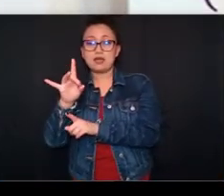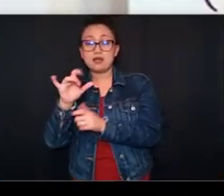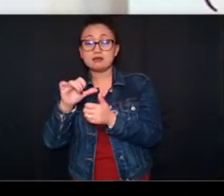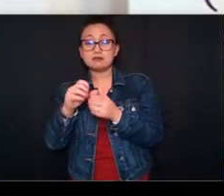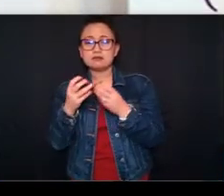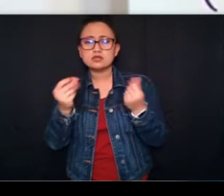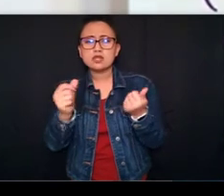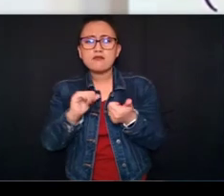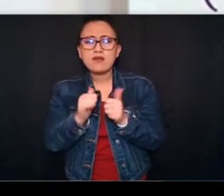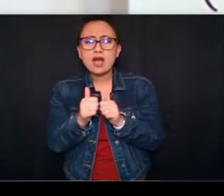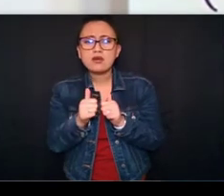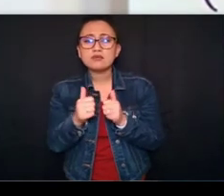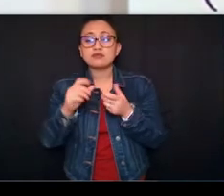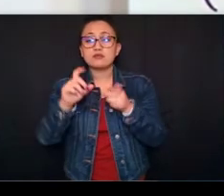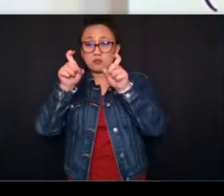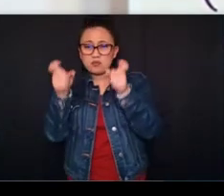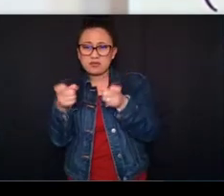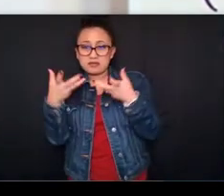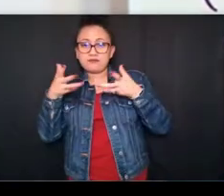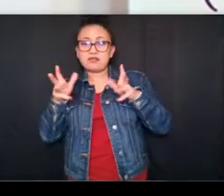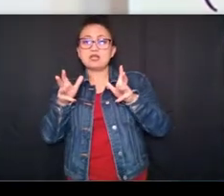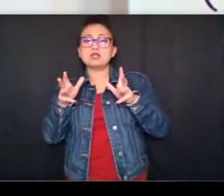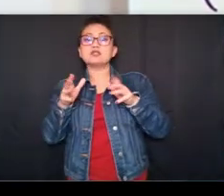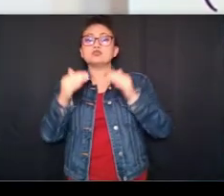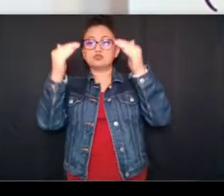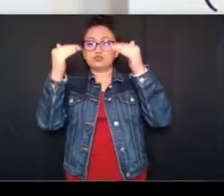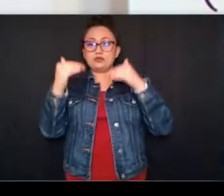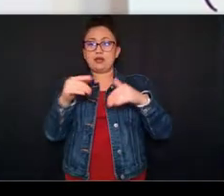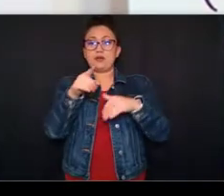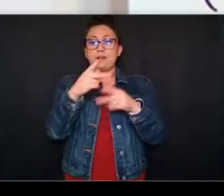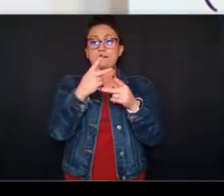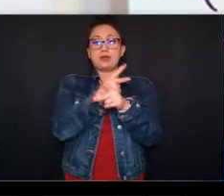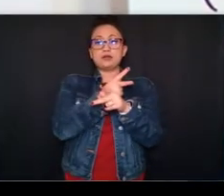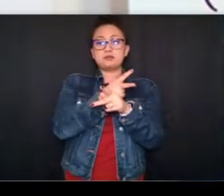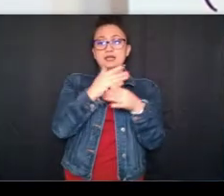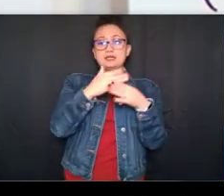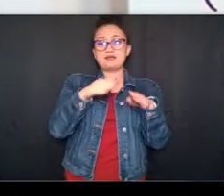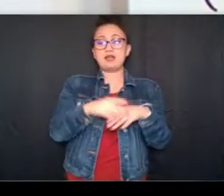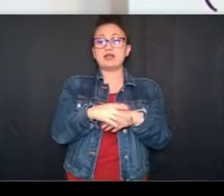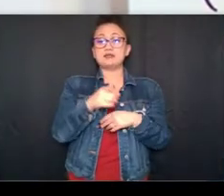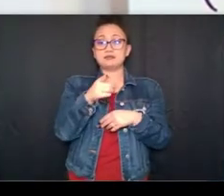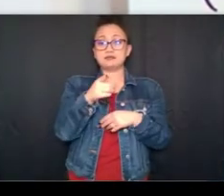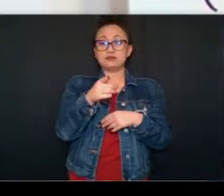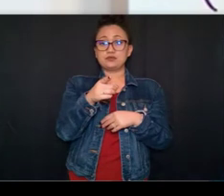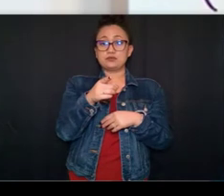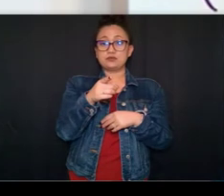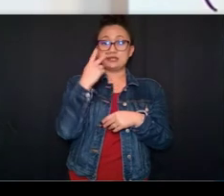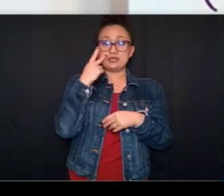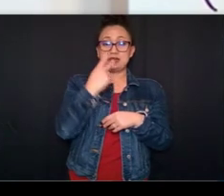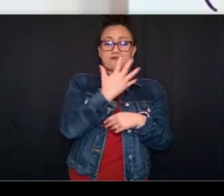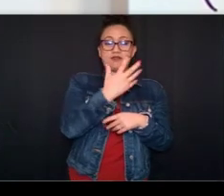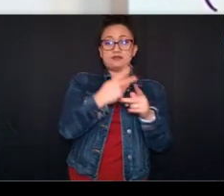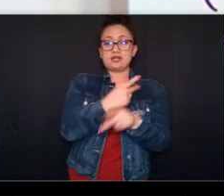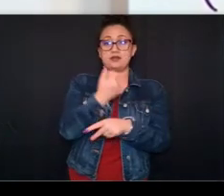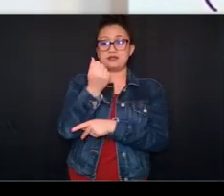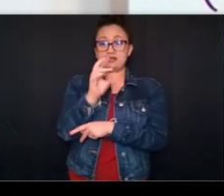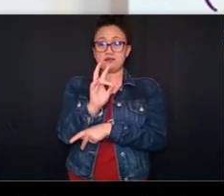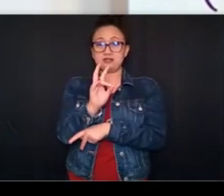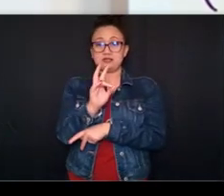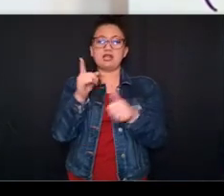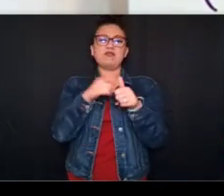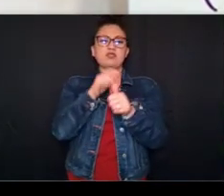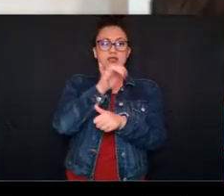done parentheses. That's done. So then we look for multiplying and dividing, and we do that left to right. So here we see 5 times 17. We're going to do that first.